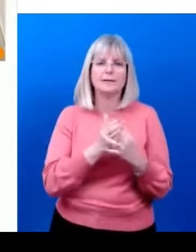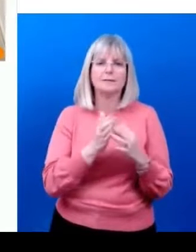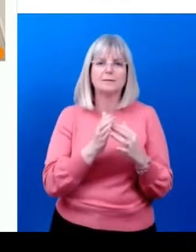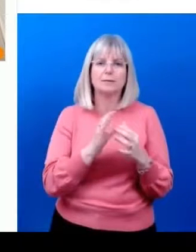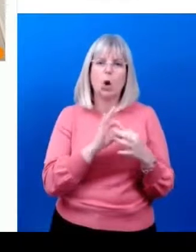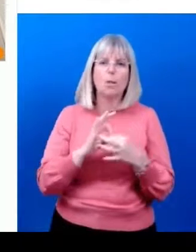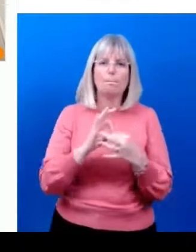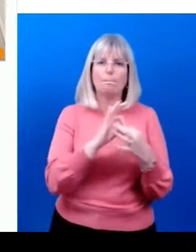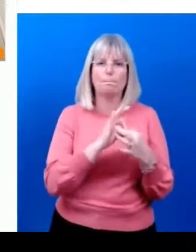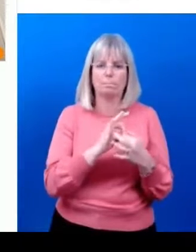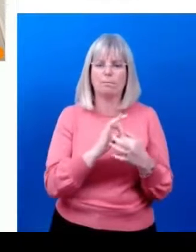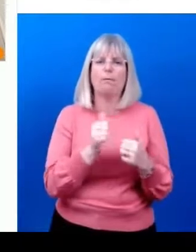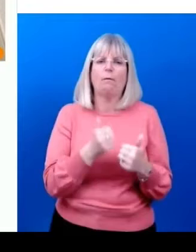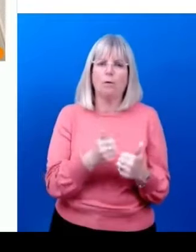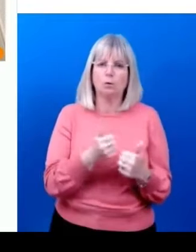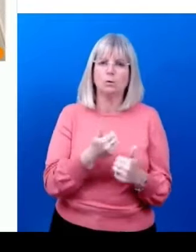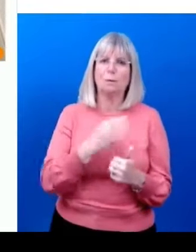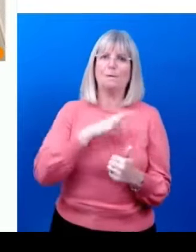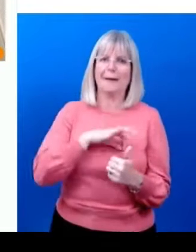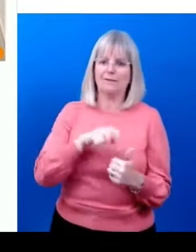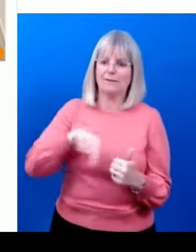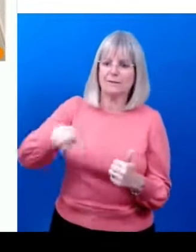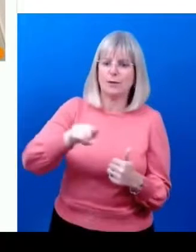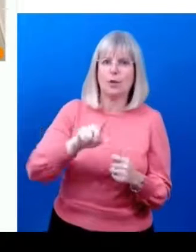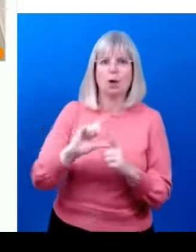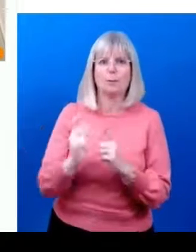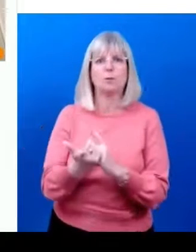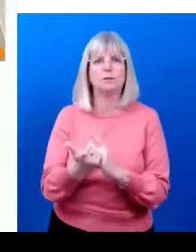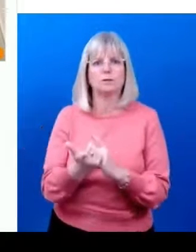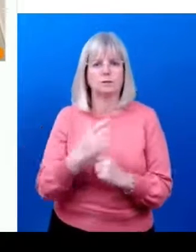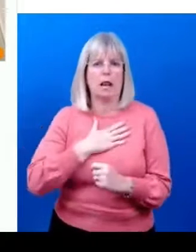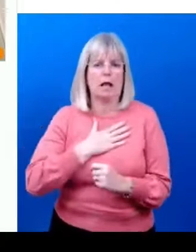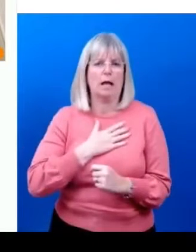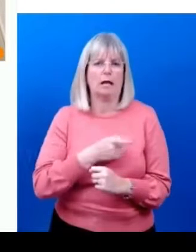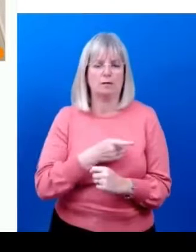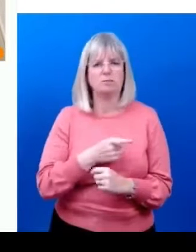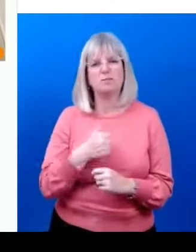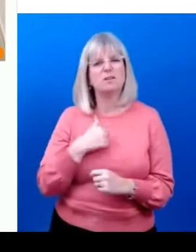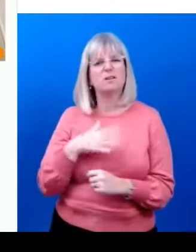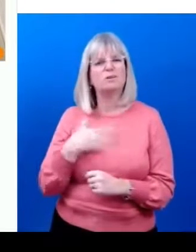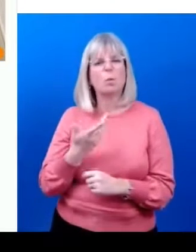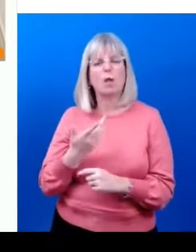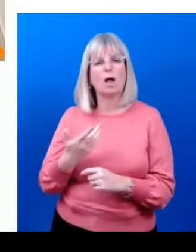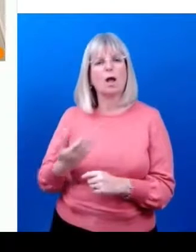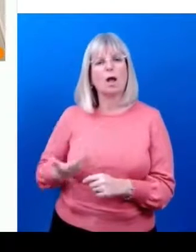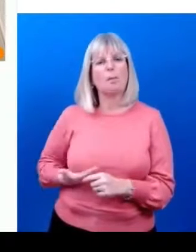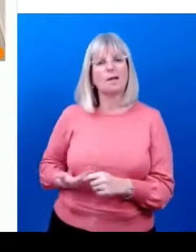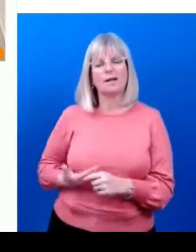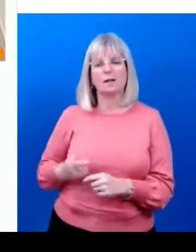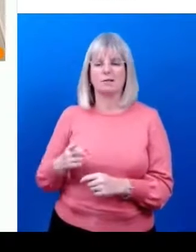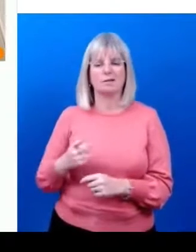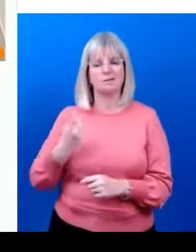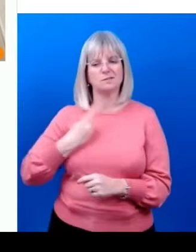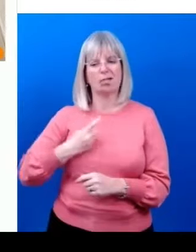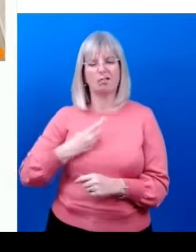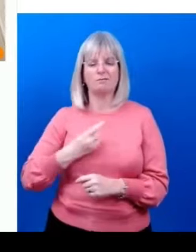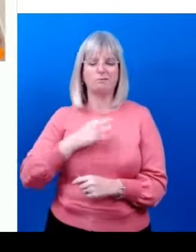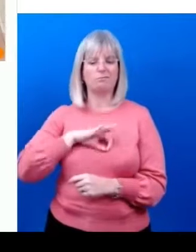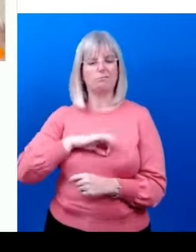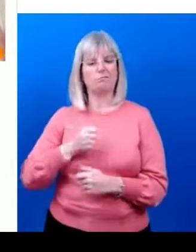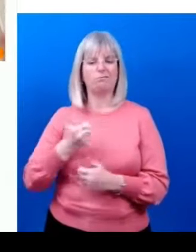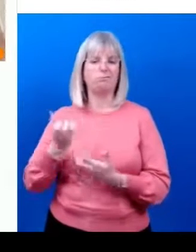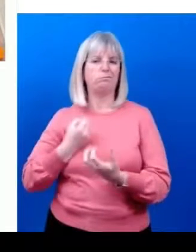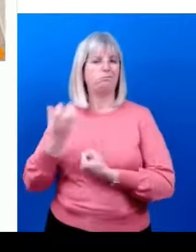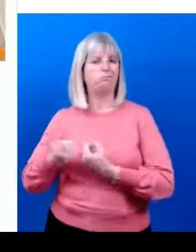benefits. And I don't like any more entrepreneurs that do stuff where only they're going to benefit. I've been an entrepreneur for years, and